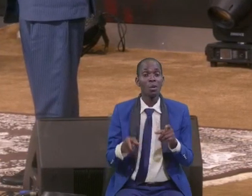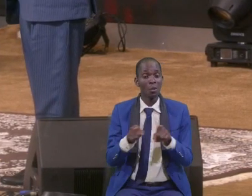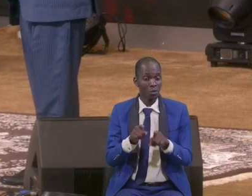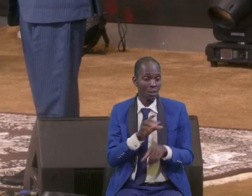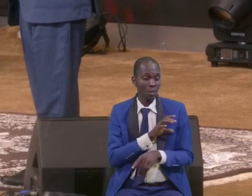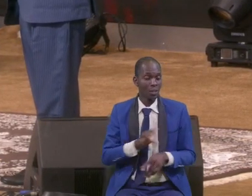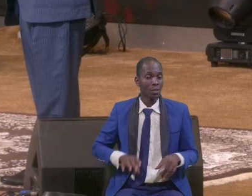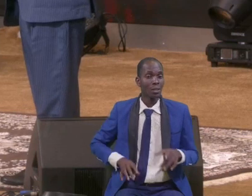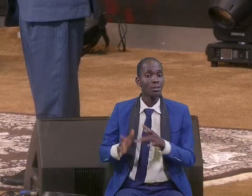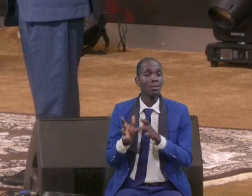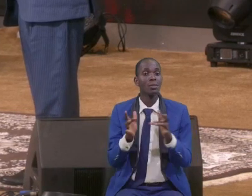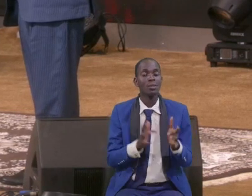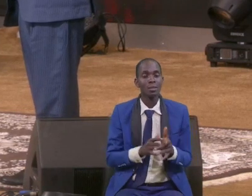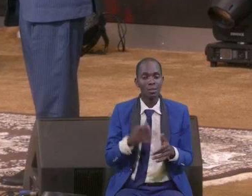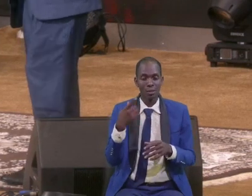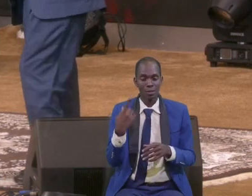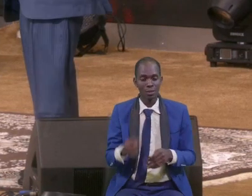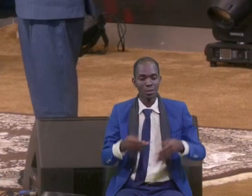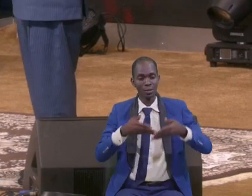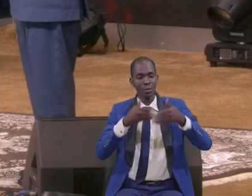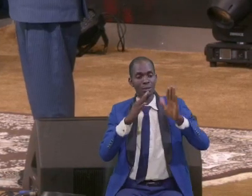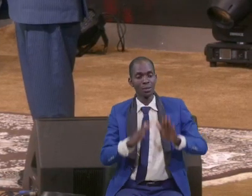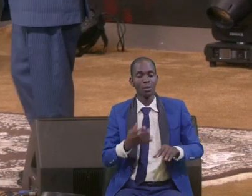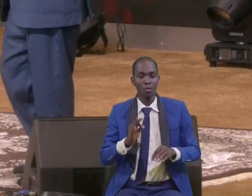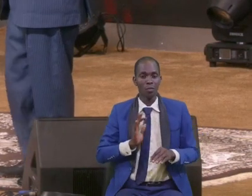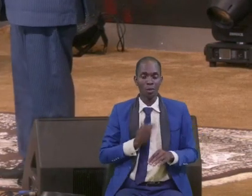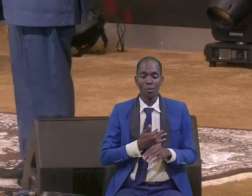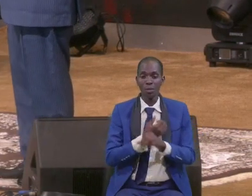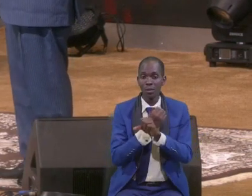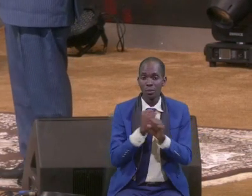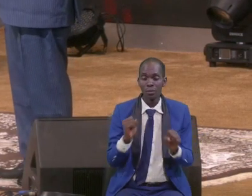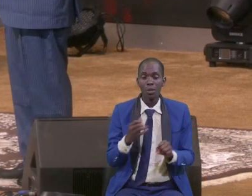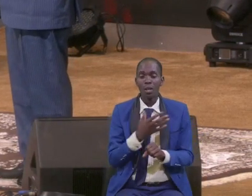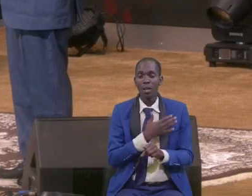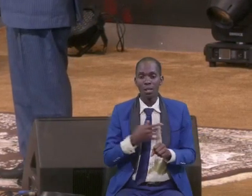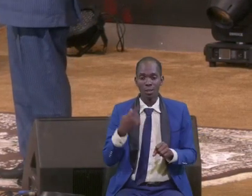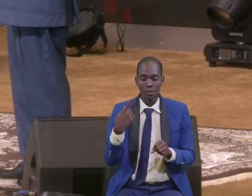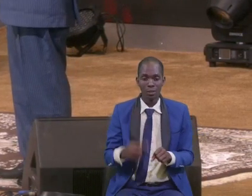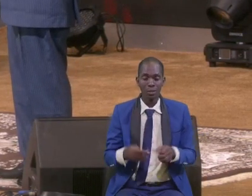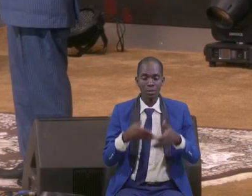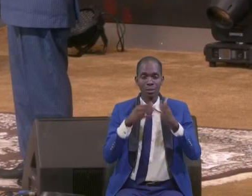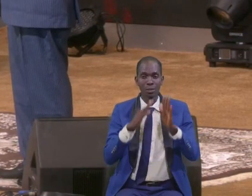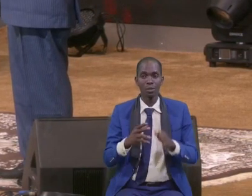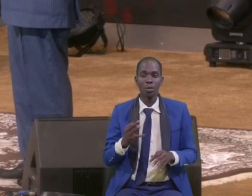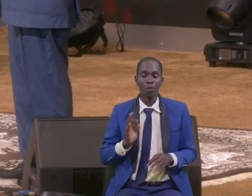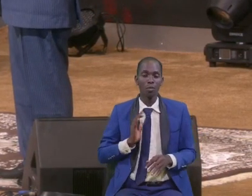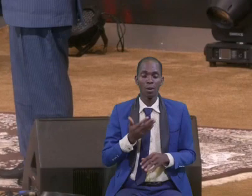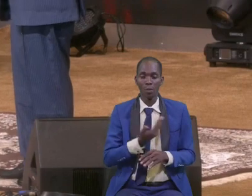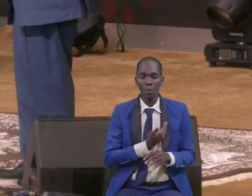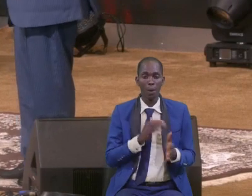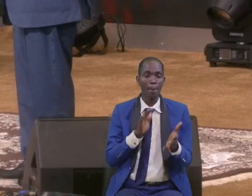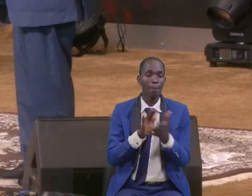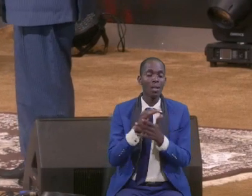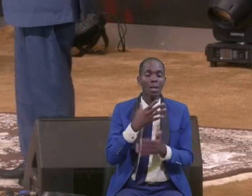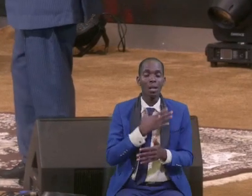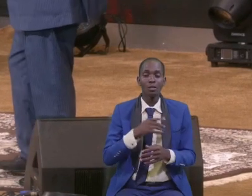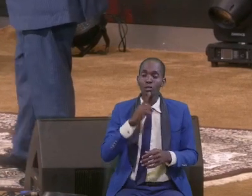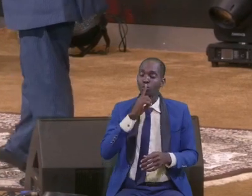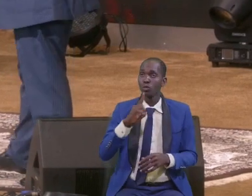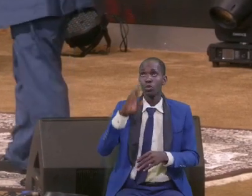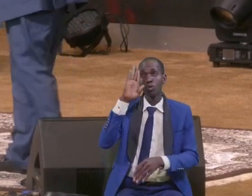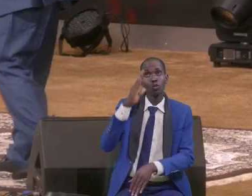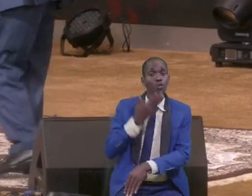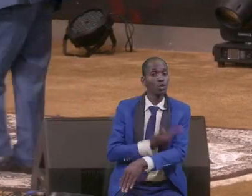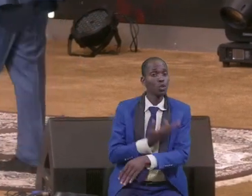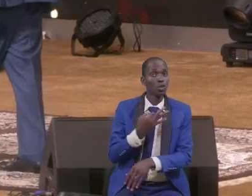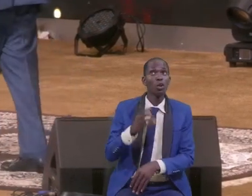Christ, the captain of our salvation, and the apostle of our profession, and the very Son of God, he had